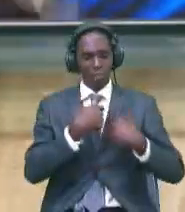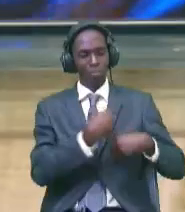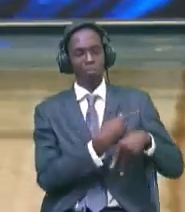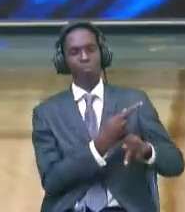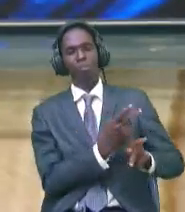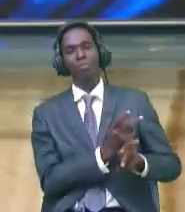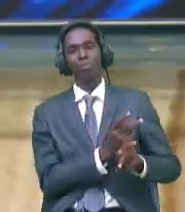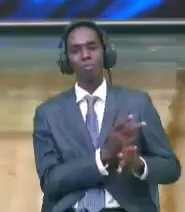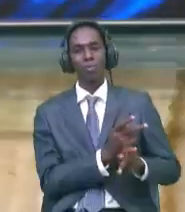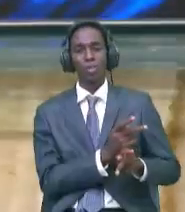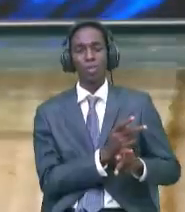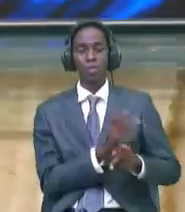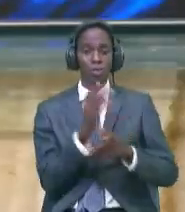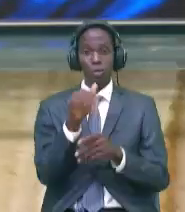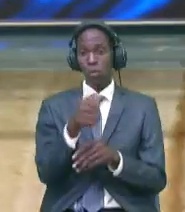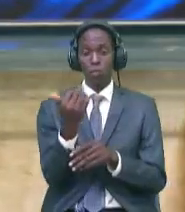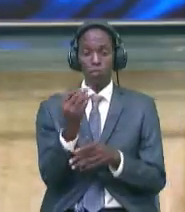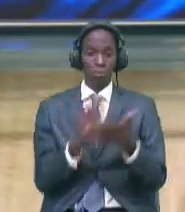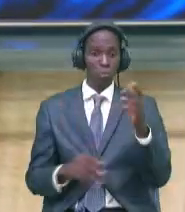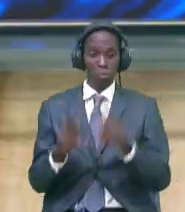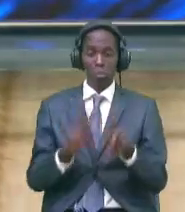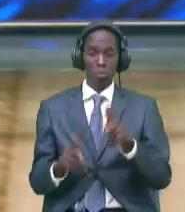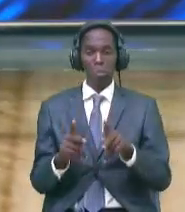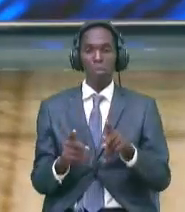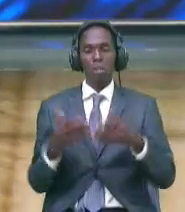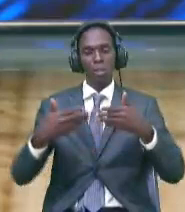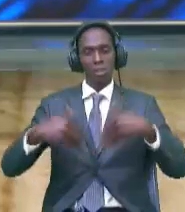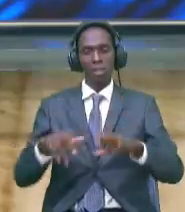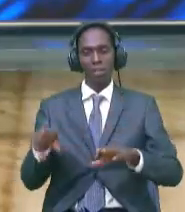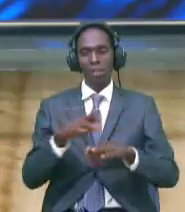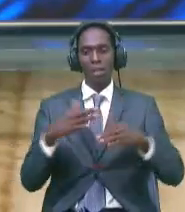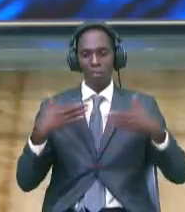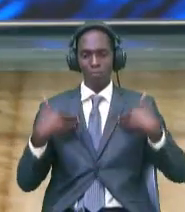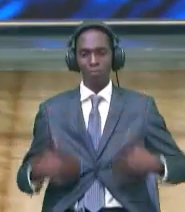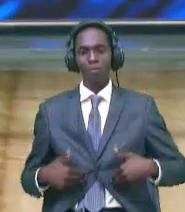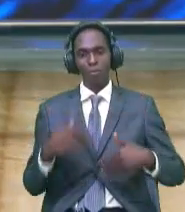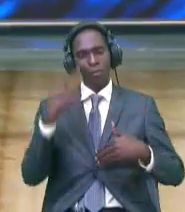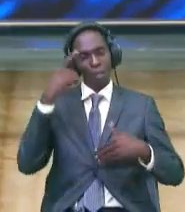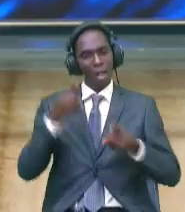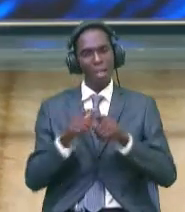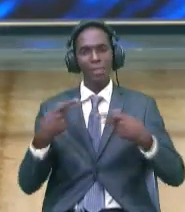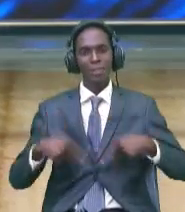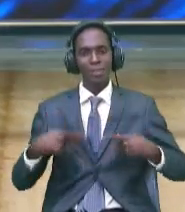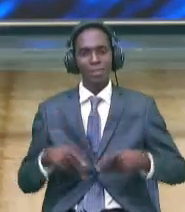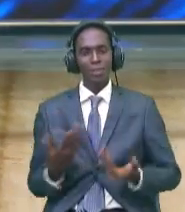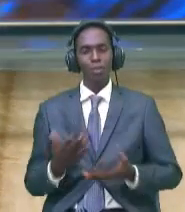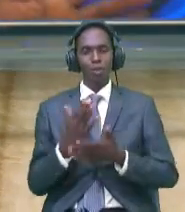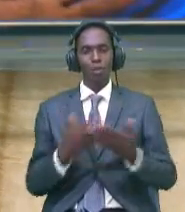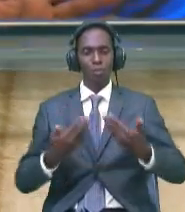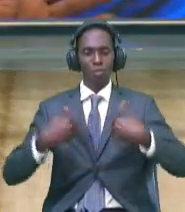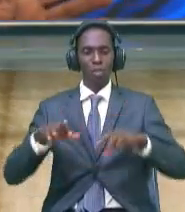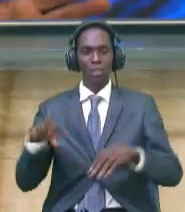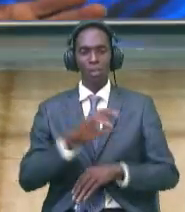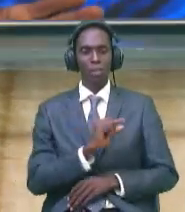Other people, they sell their body. Other people sell their conscience. Other people, they negate